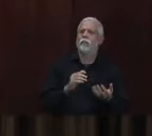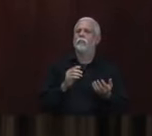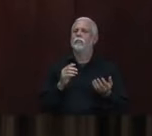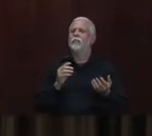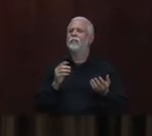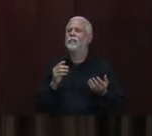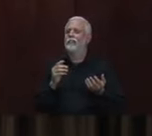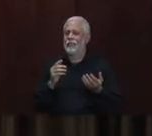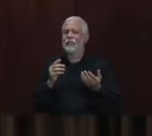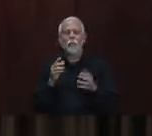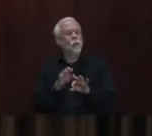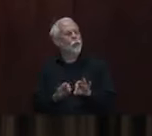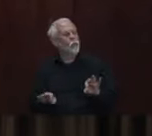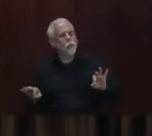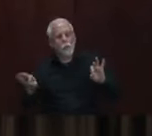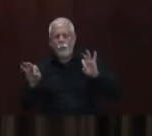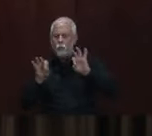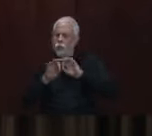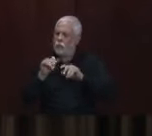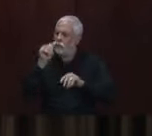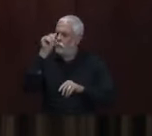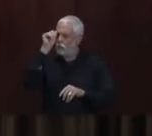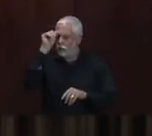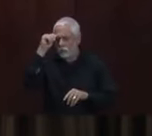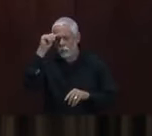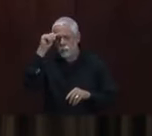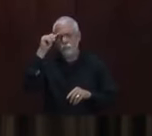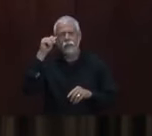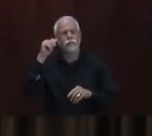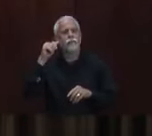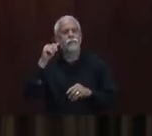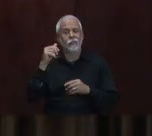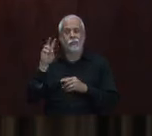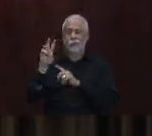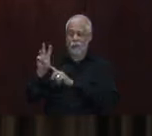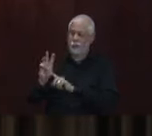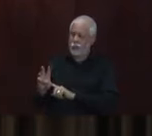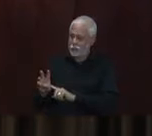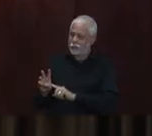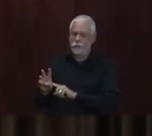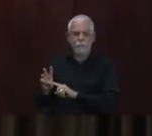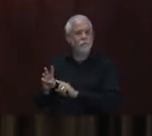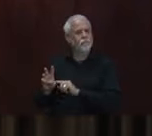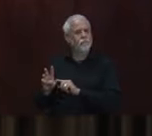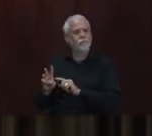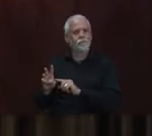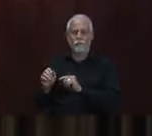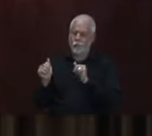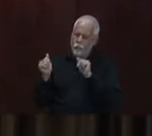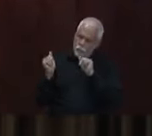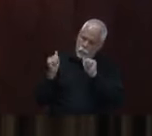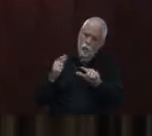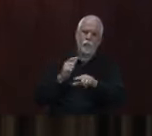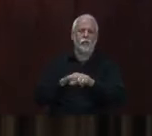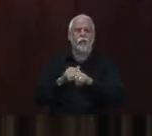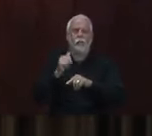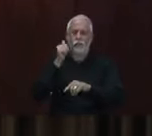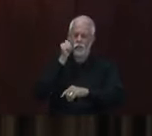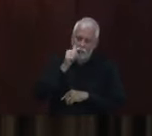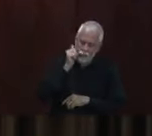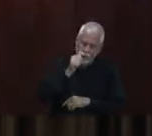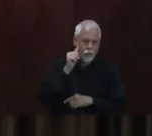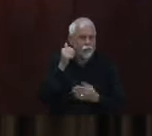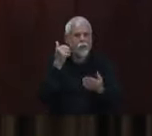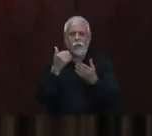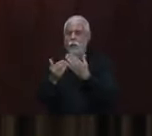so it's very important for folks to remember that those 3 Ws have to be all the time, every time, even if